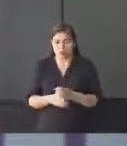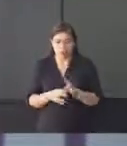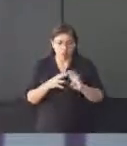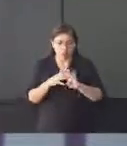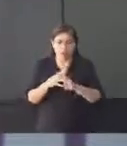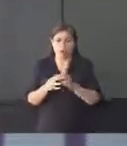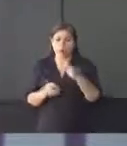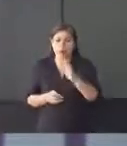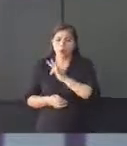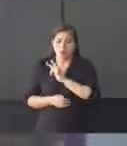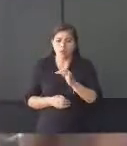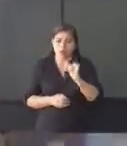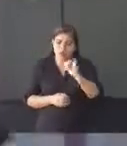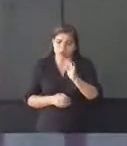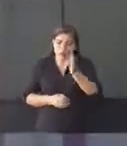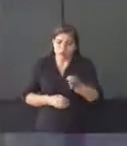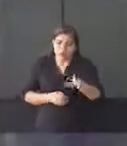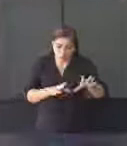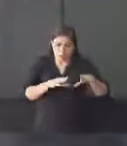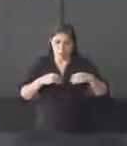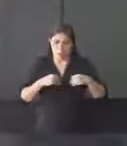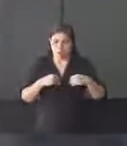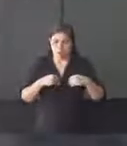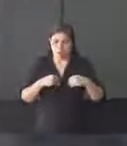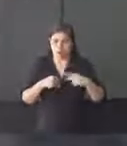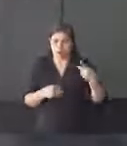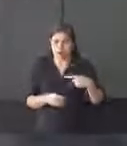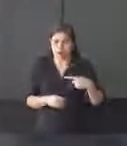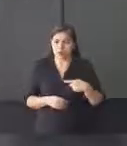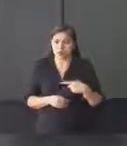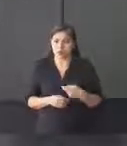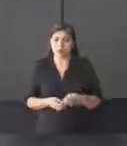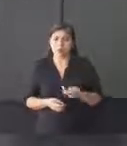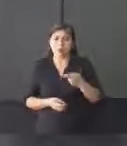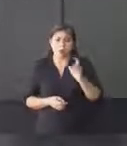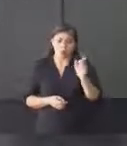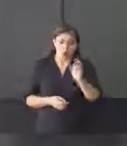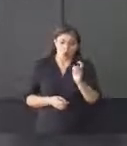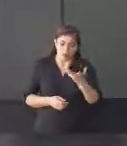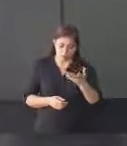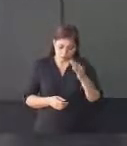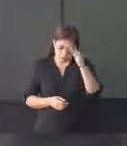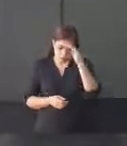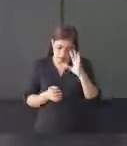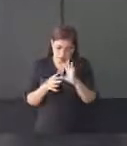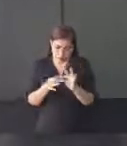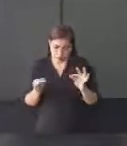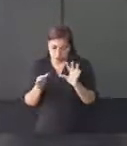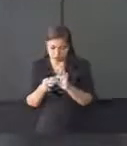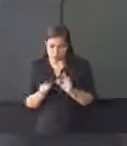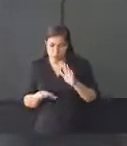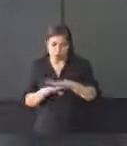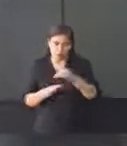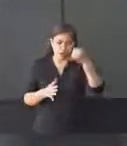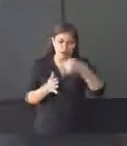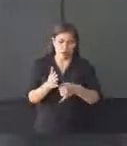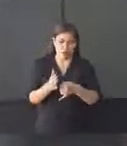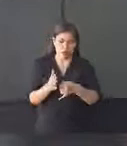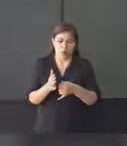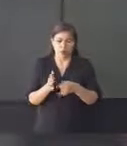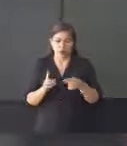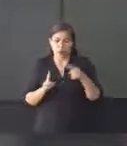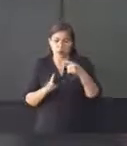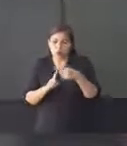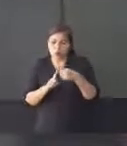migrations. We can have more or less decent host processes, but we can explain it from